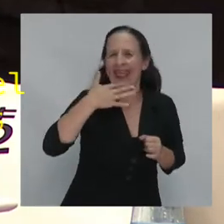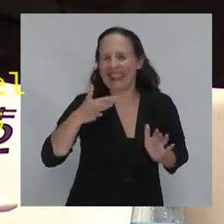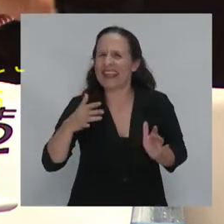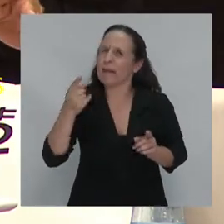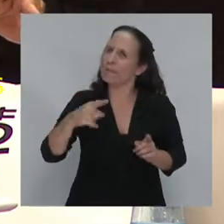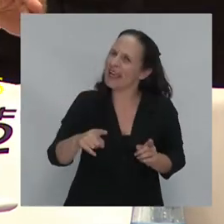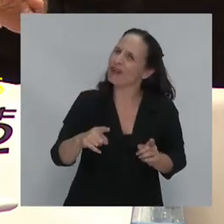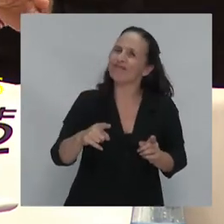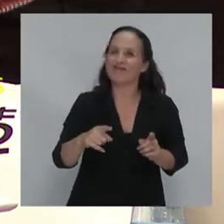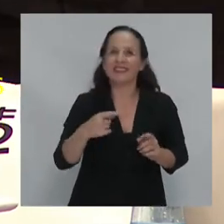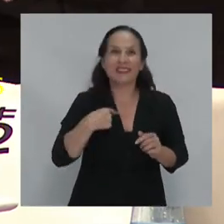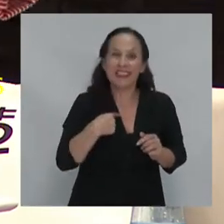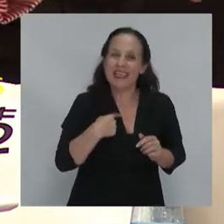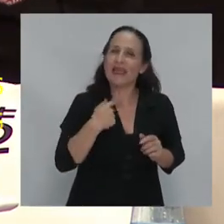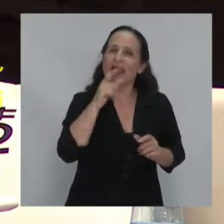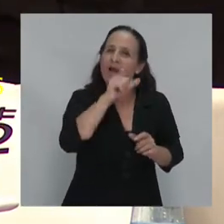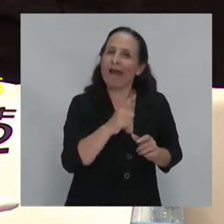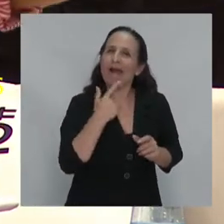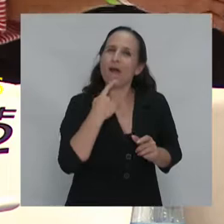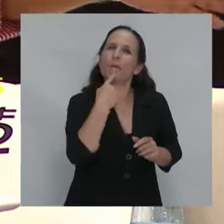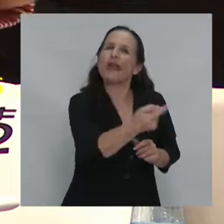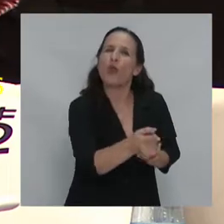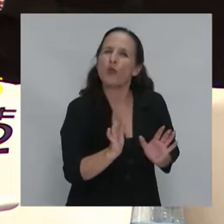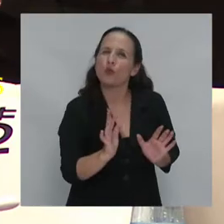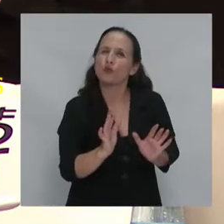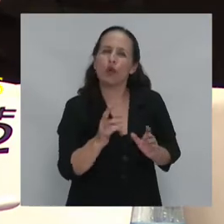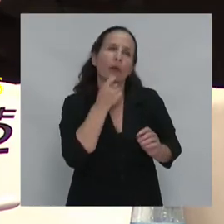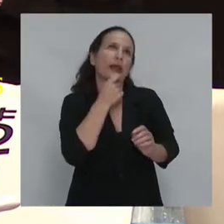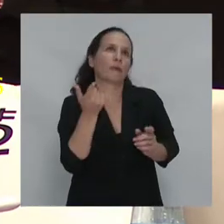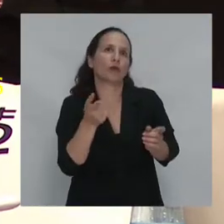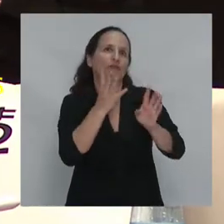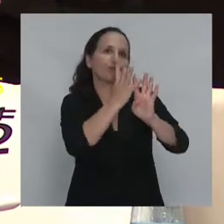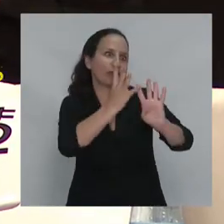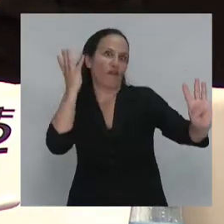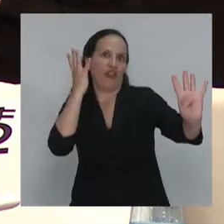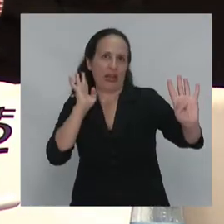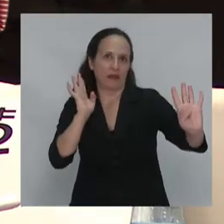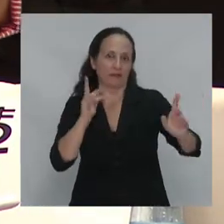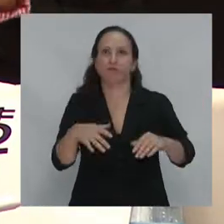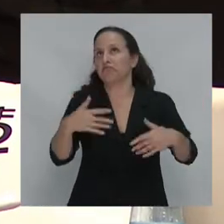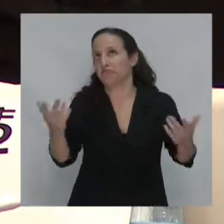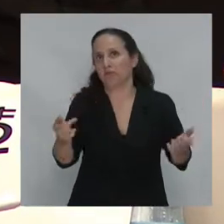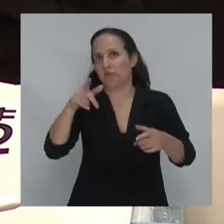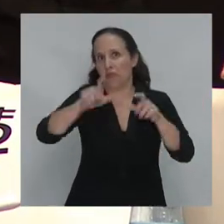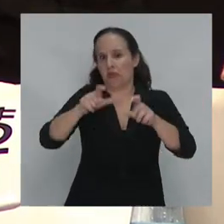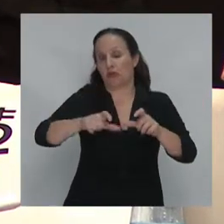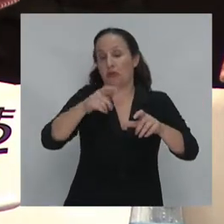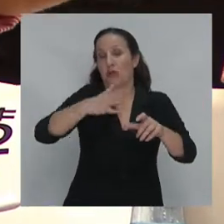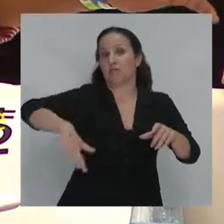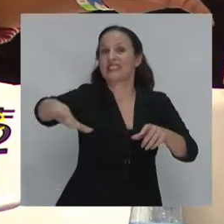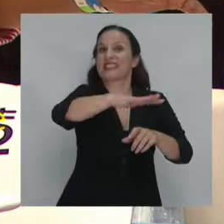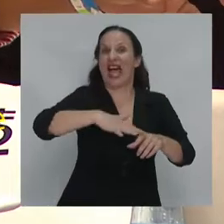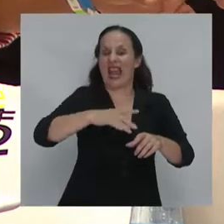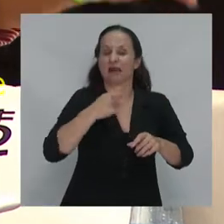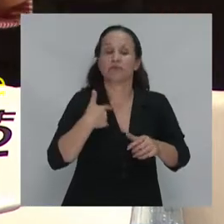according to height then you could see going from the shortest to the tallest if I put people